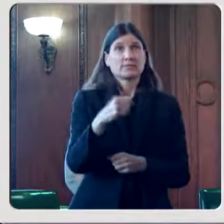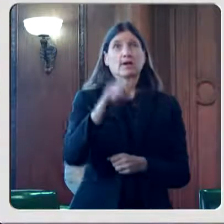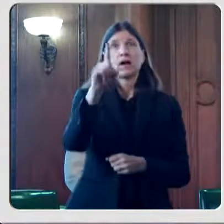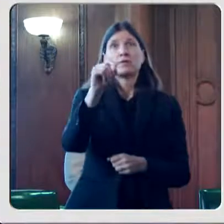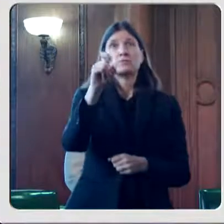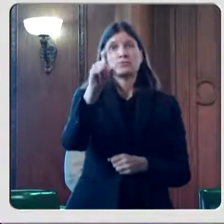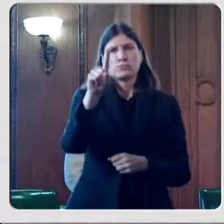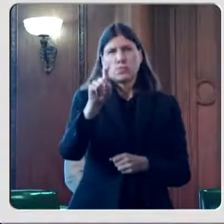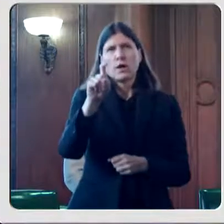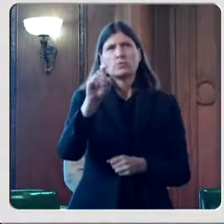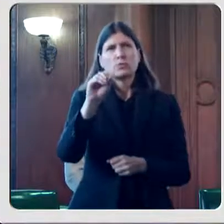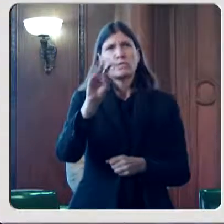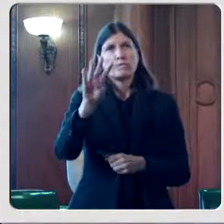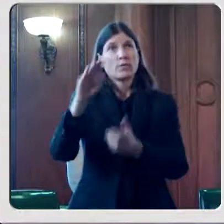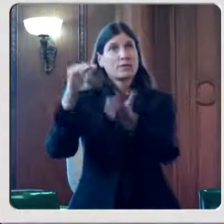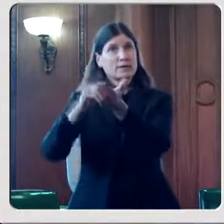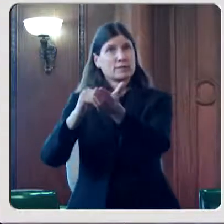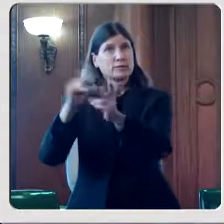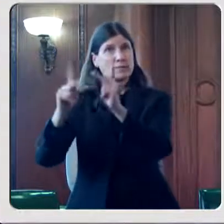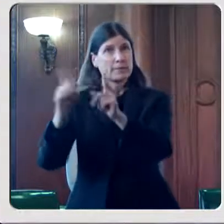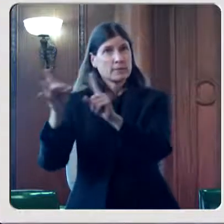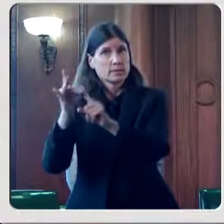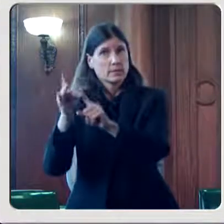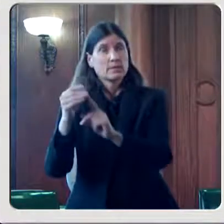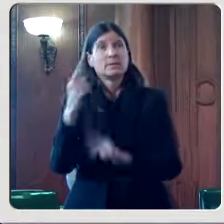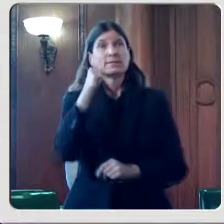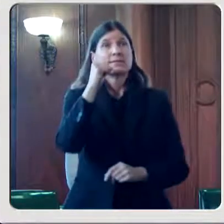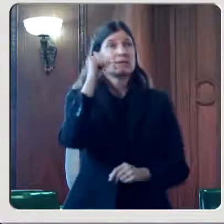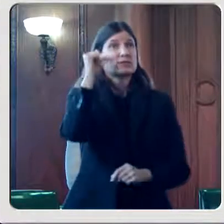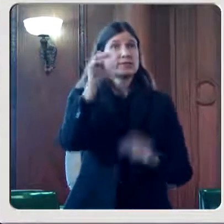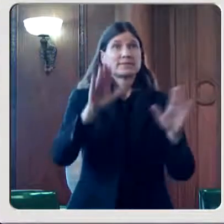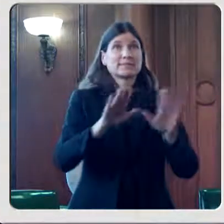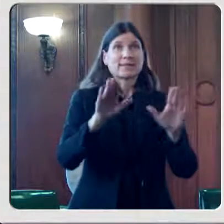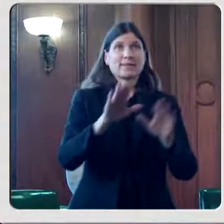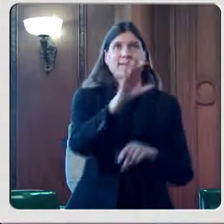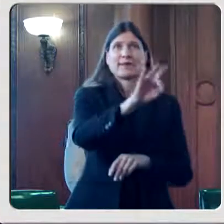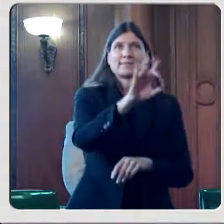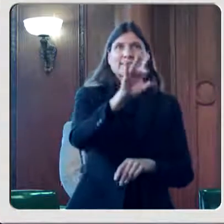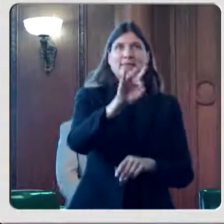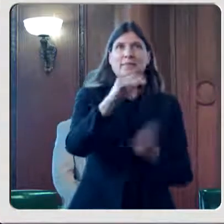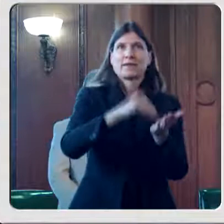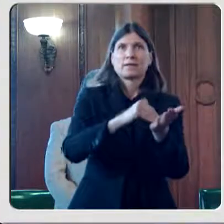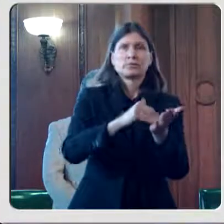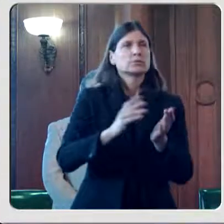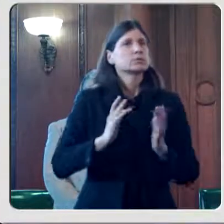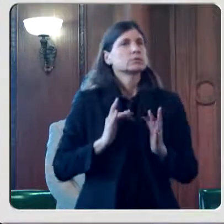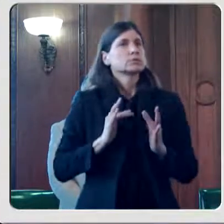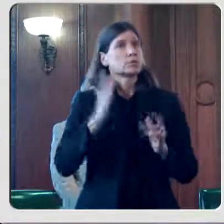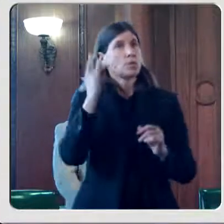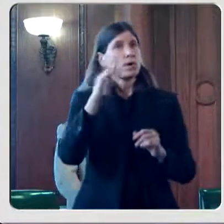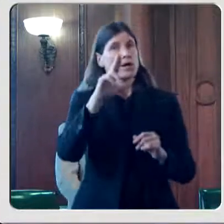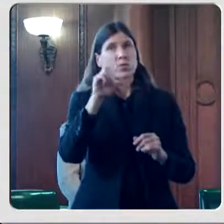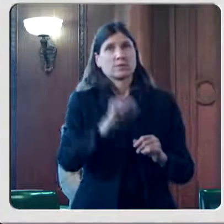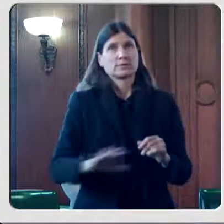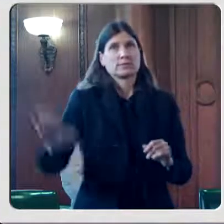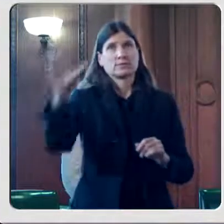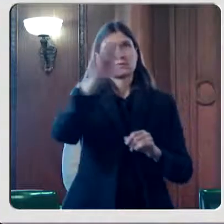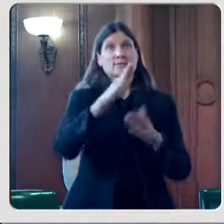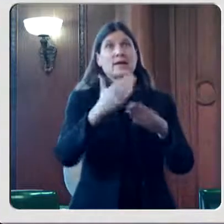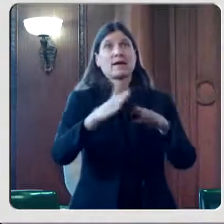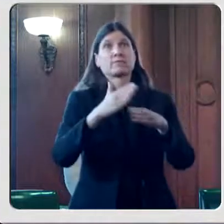we've been below 100,000 in a long time. So clearly the virus, in terms of new cases, is going down in the